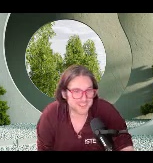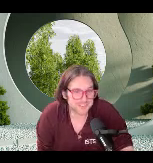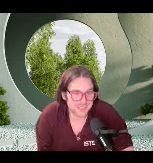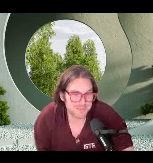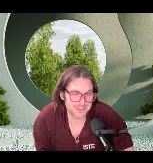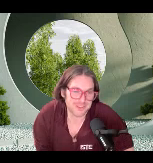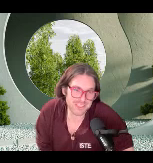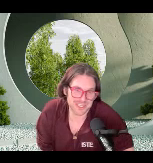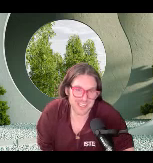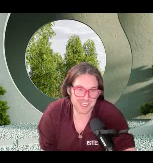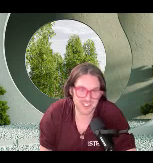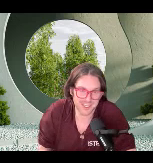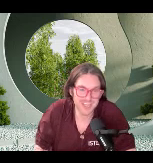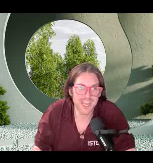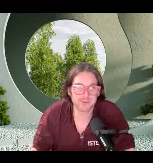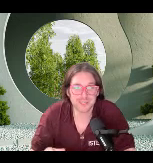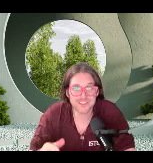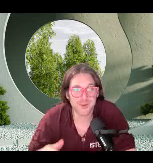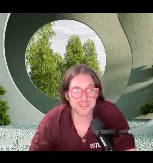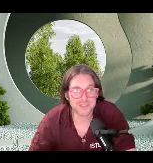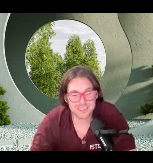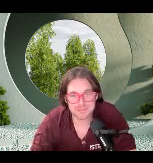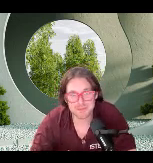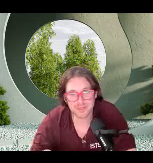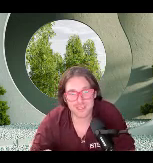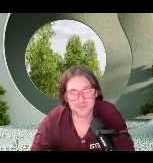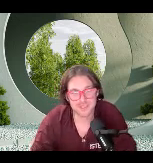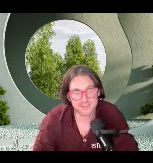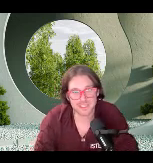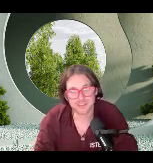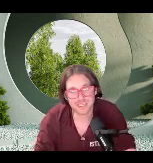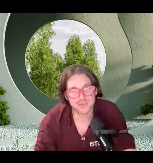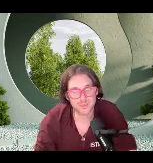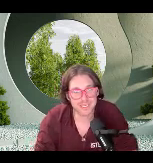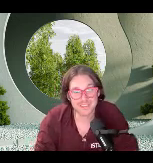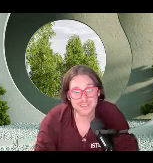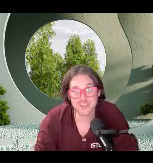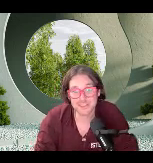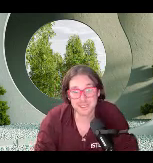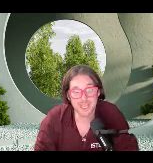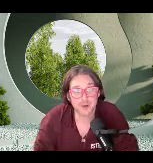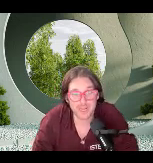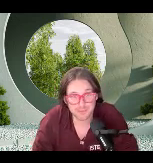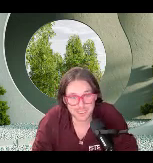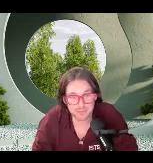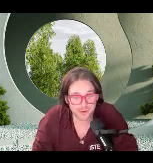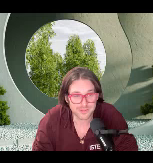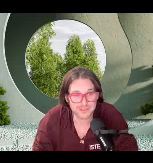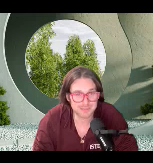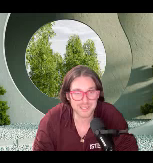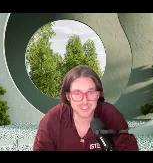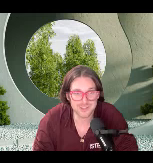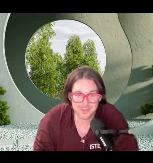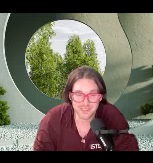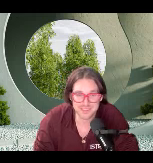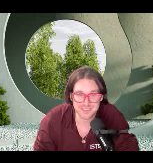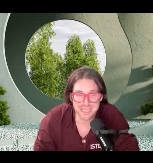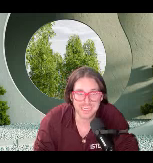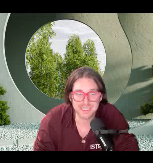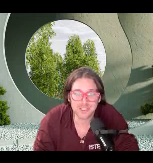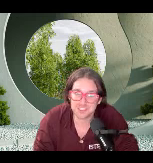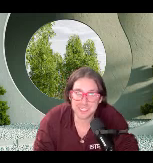Northwest Council for Computer Education. And we are so excited to be bringing you this series. We consider it to be incredibly important to make sure that we